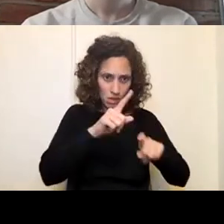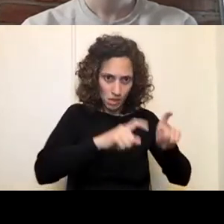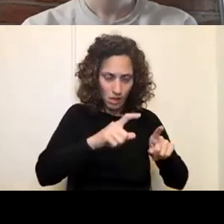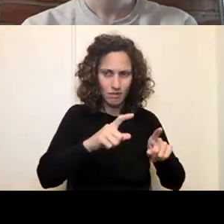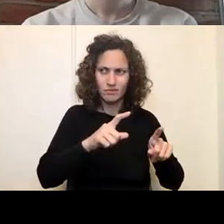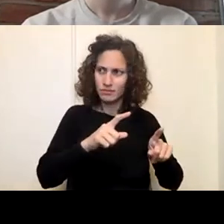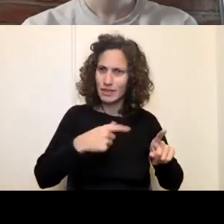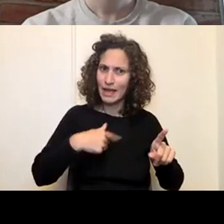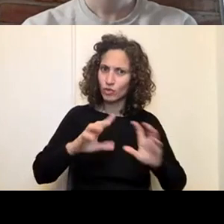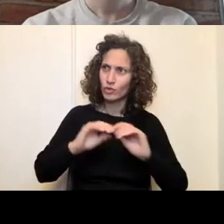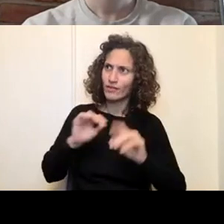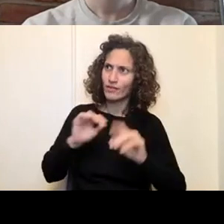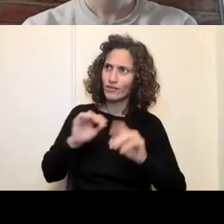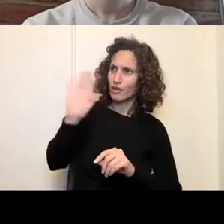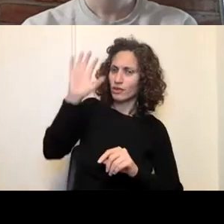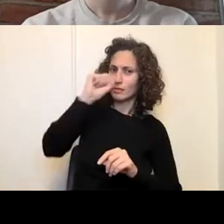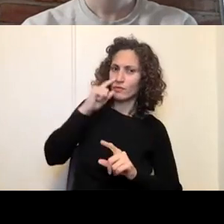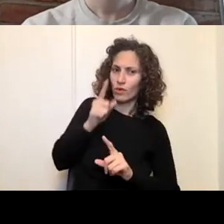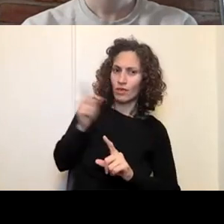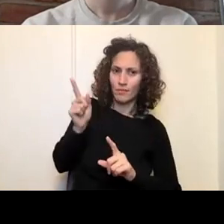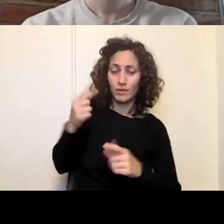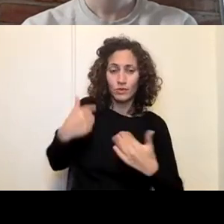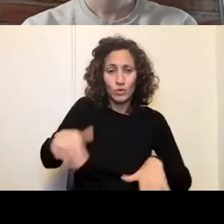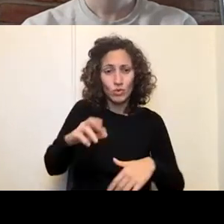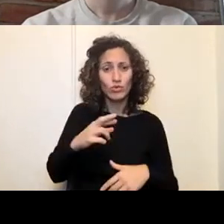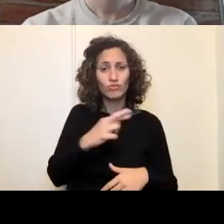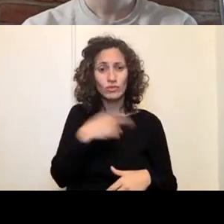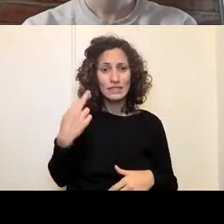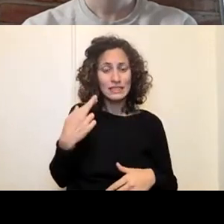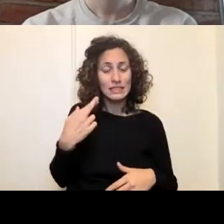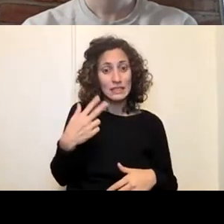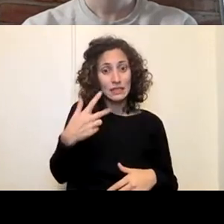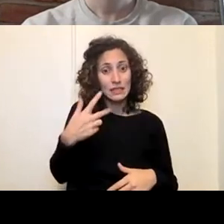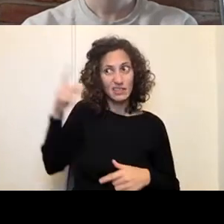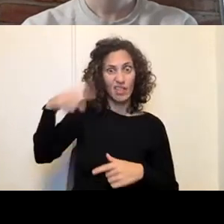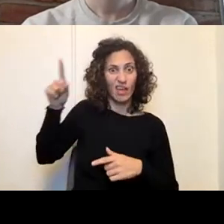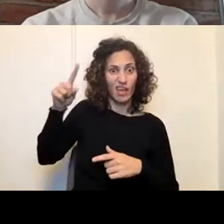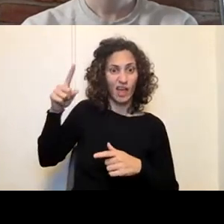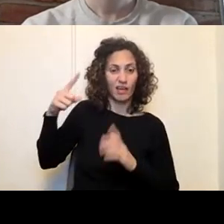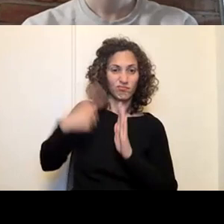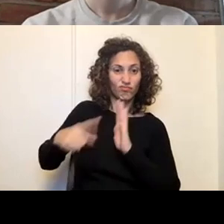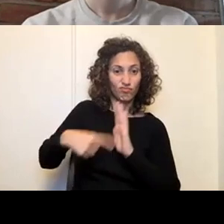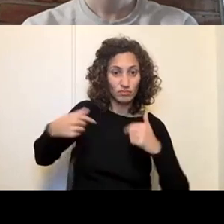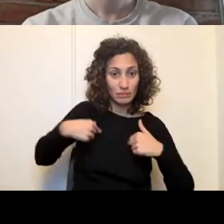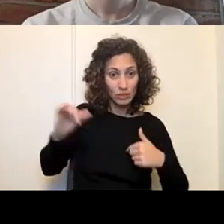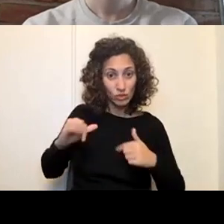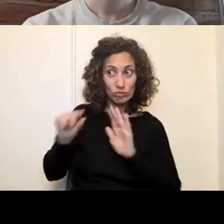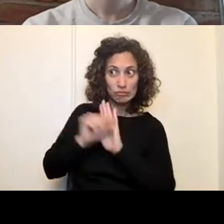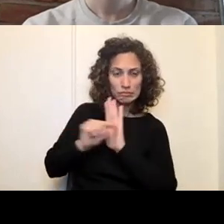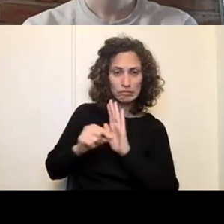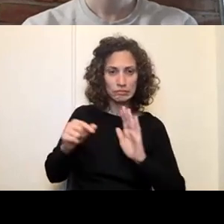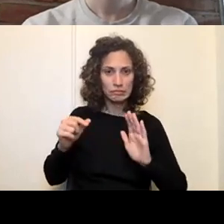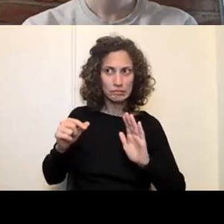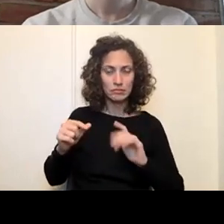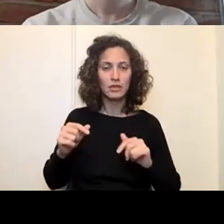is annoying and risky as they're also the ones grading me. I also feel super strongly that we need to be